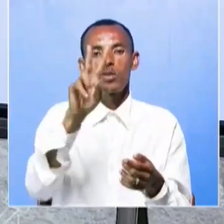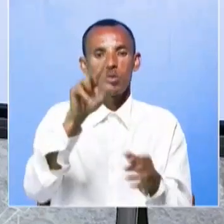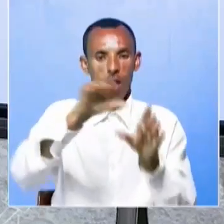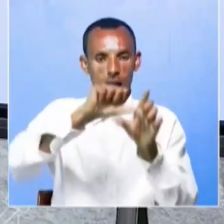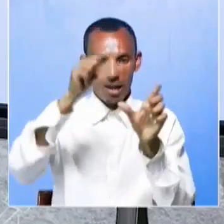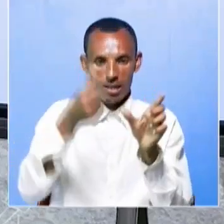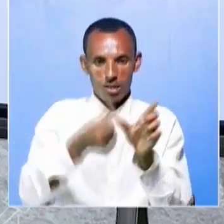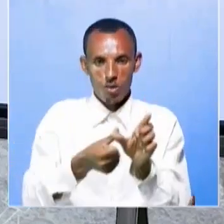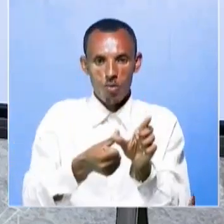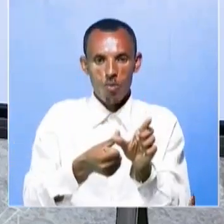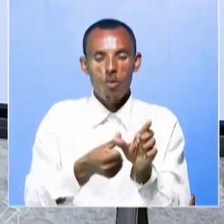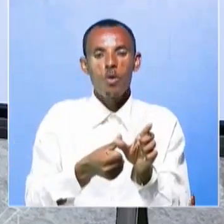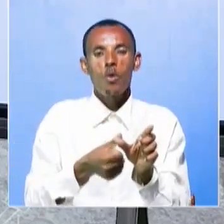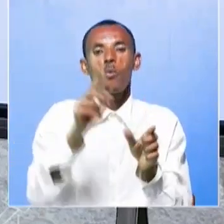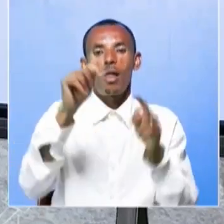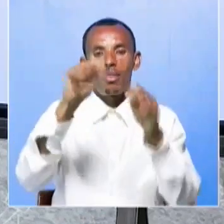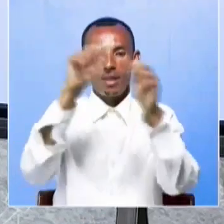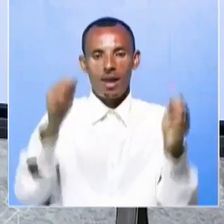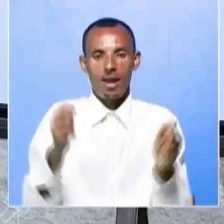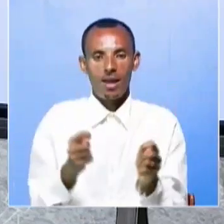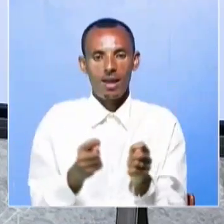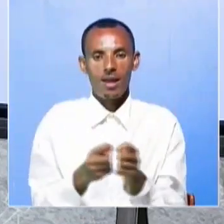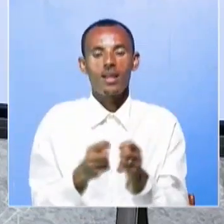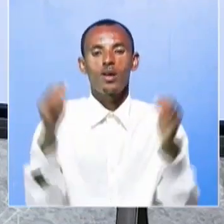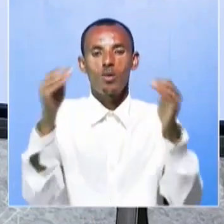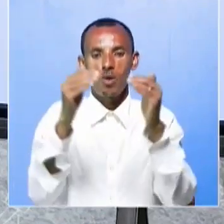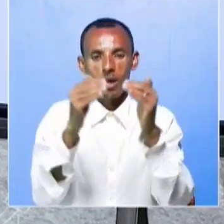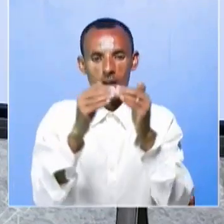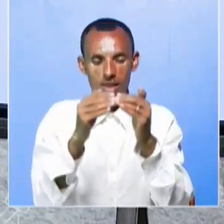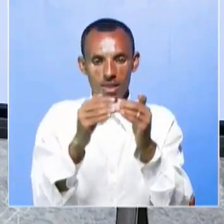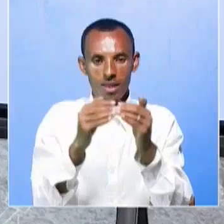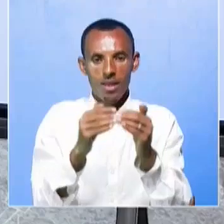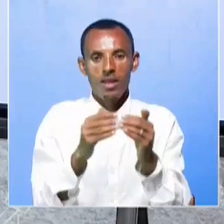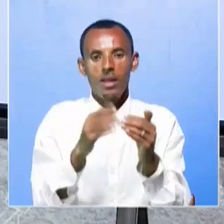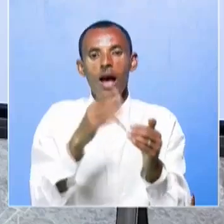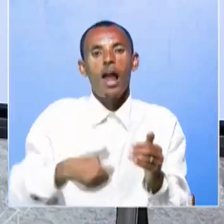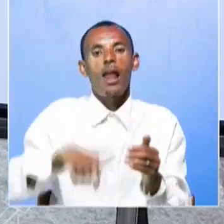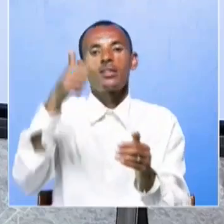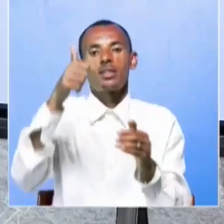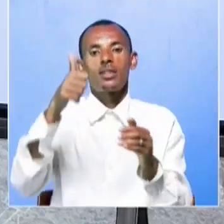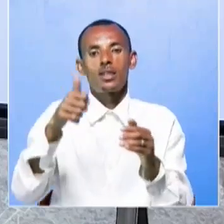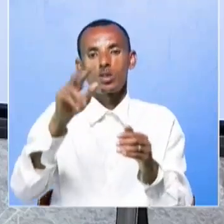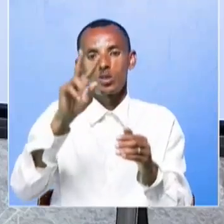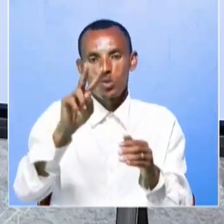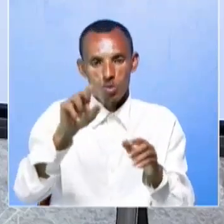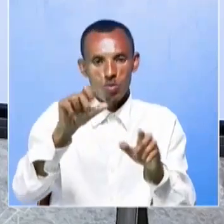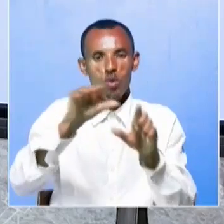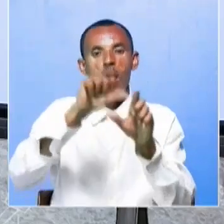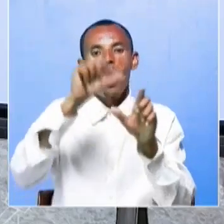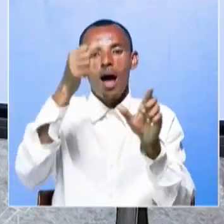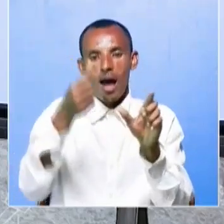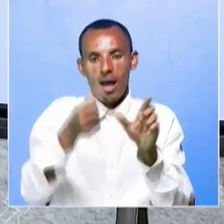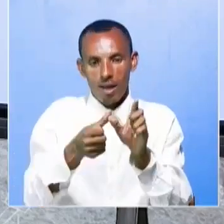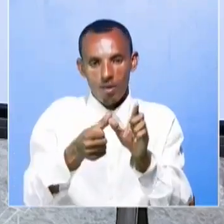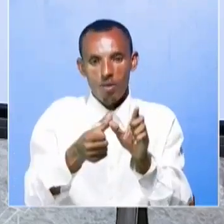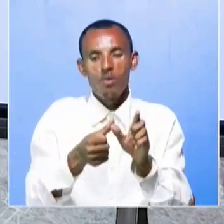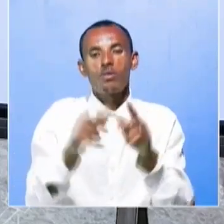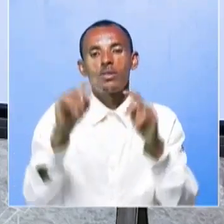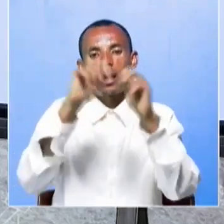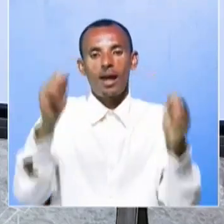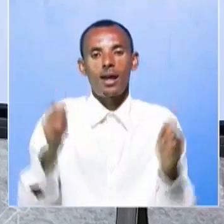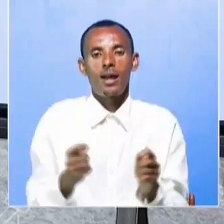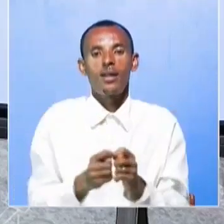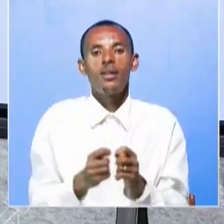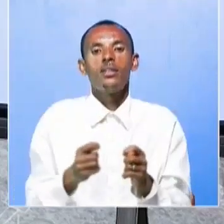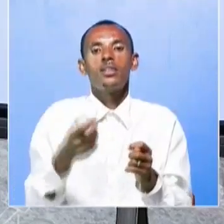of one triangle is congruent to another two angles of a certain triangle, then